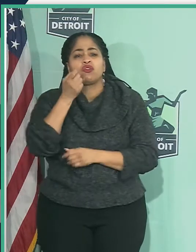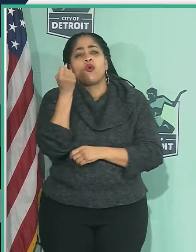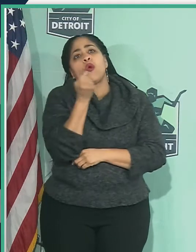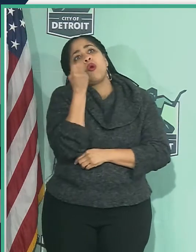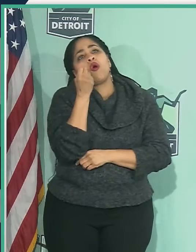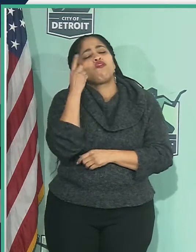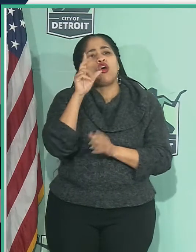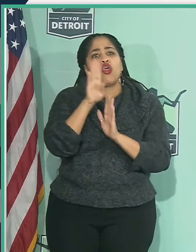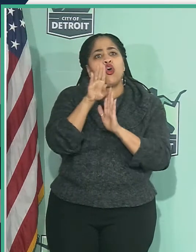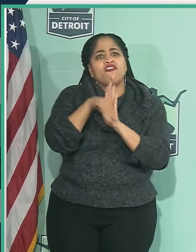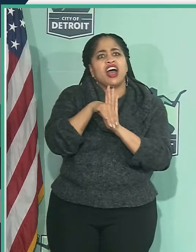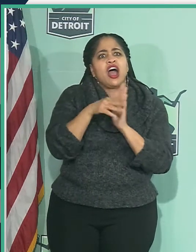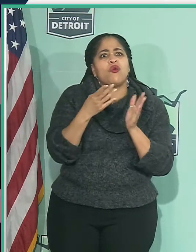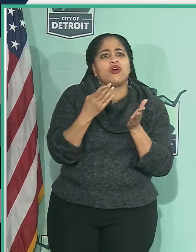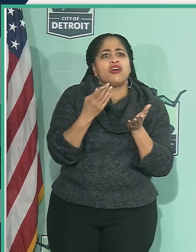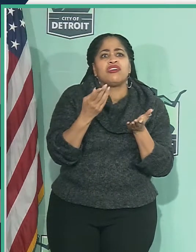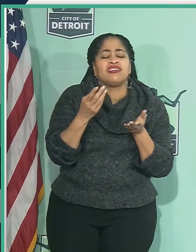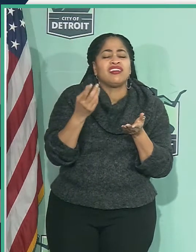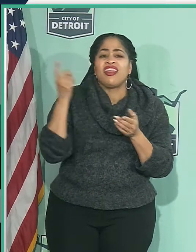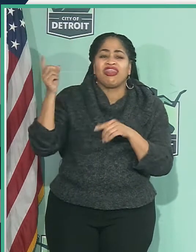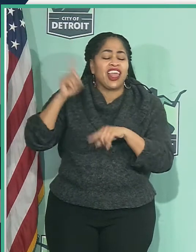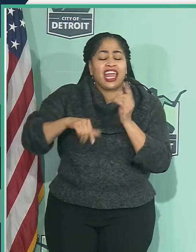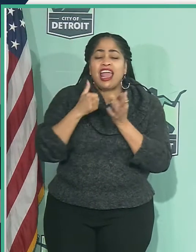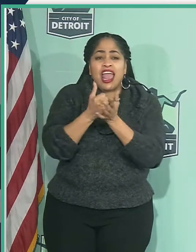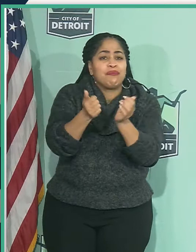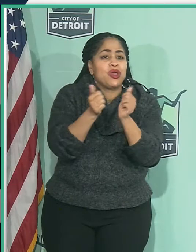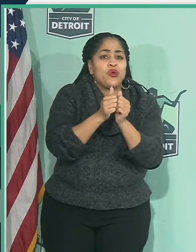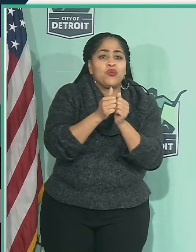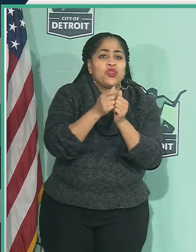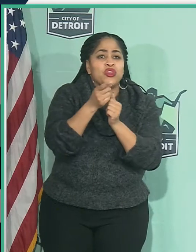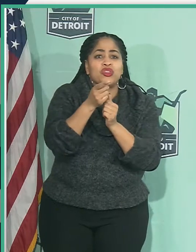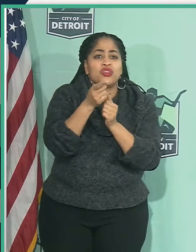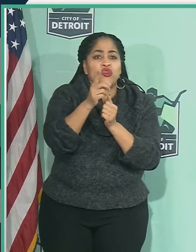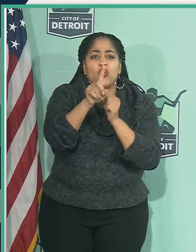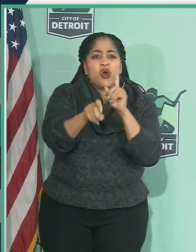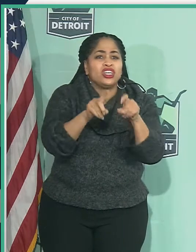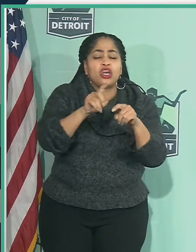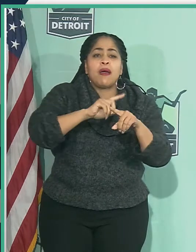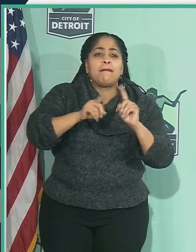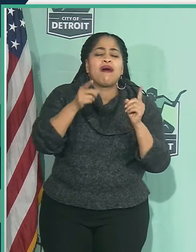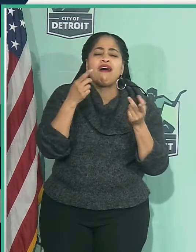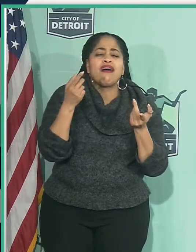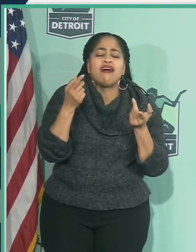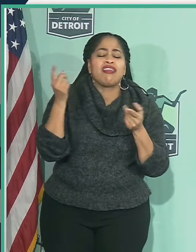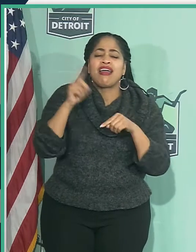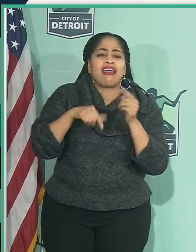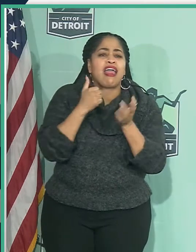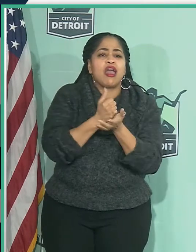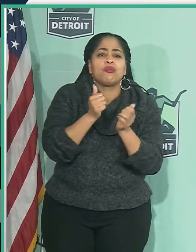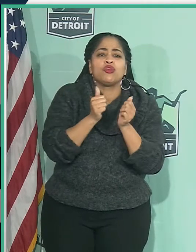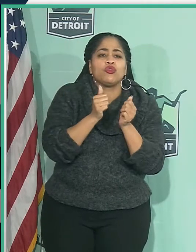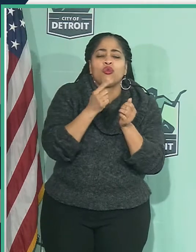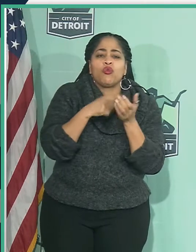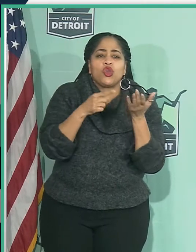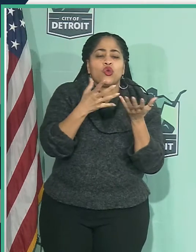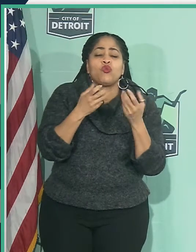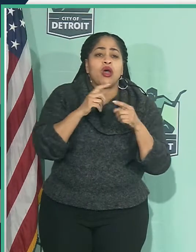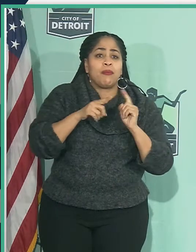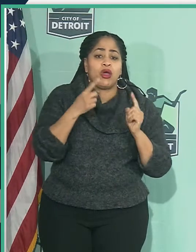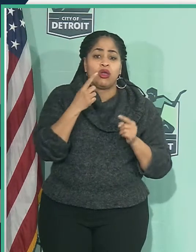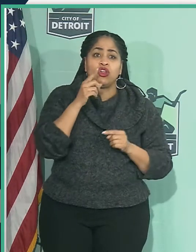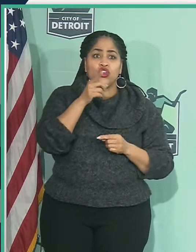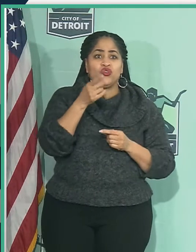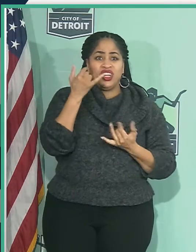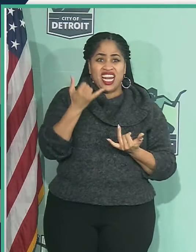an hour, number one, they're not going to be able to help you when they talk to you, but you have knocked one of our elderly neighbors